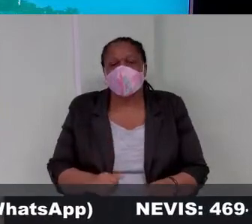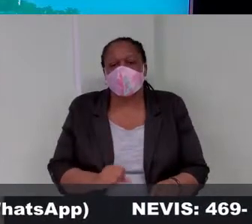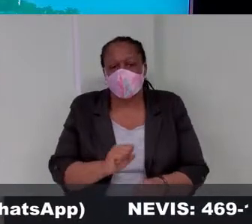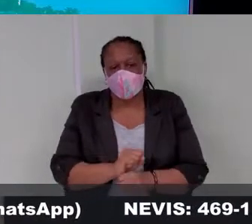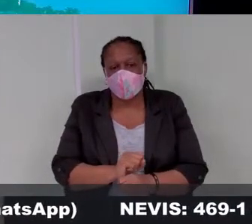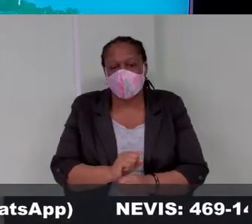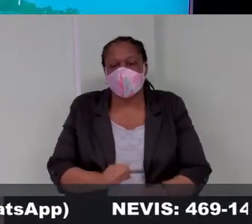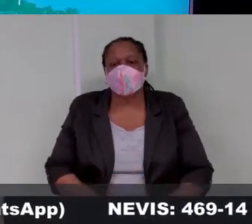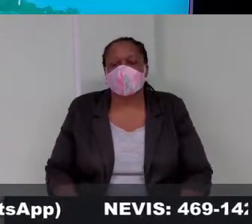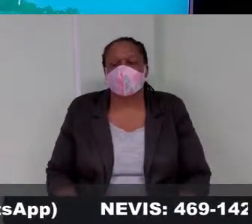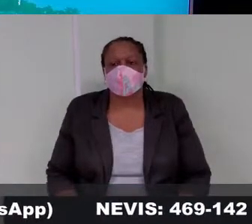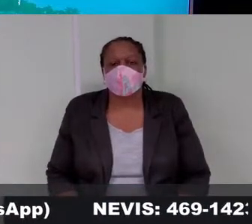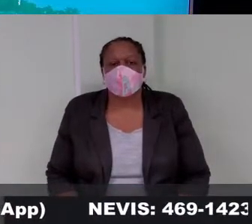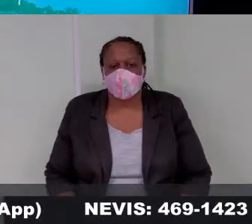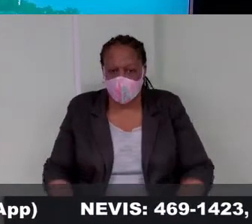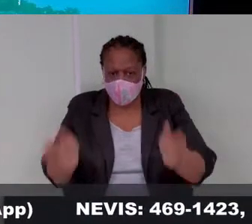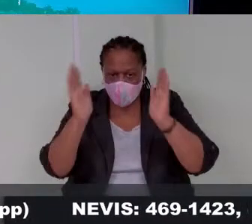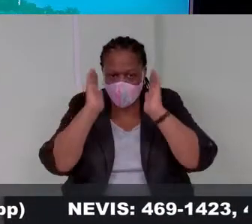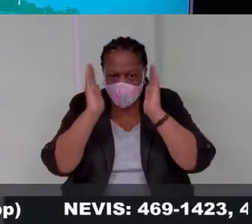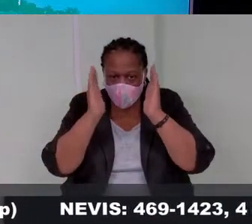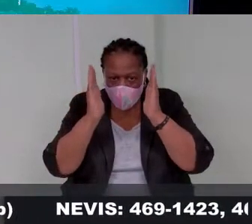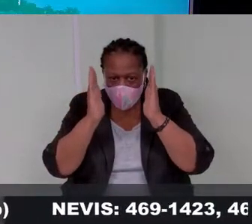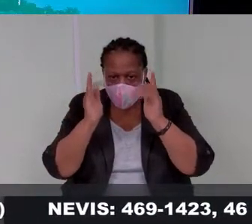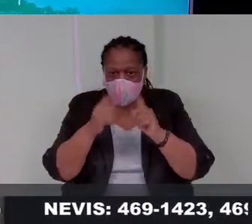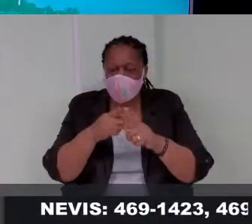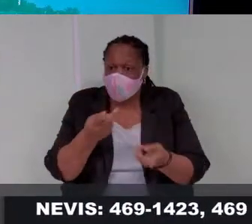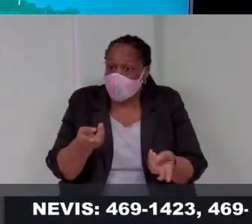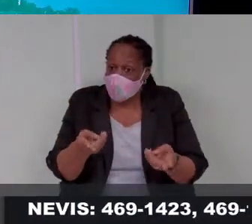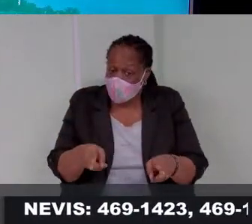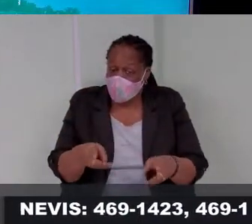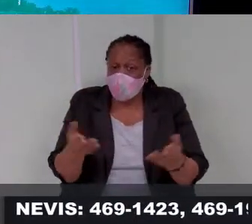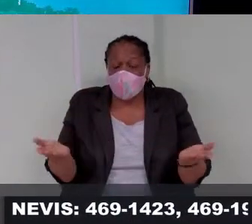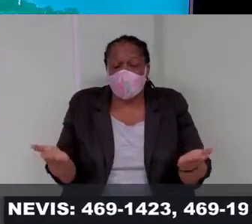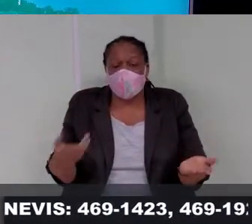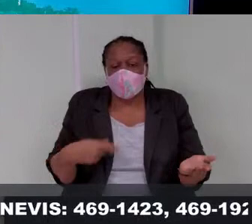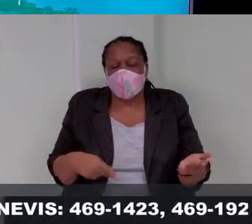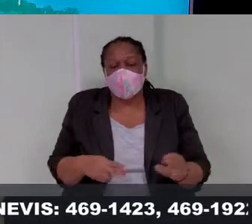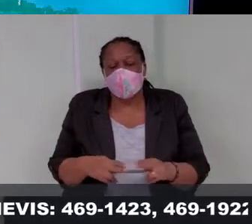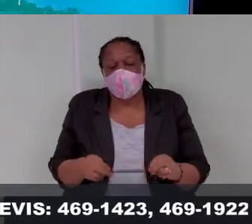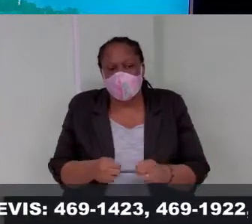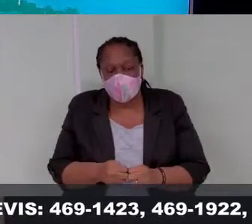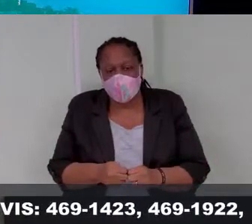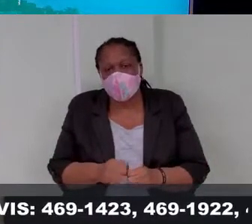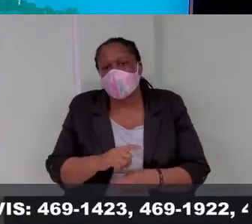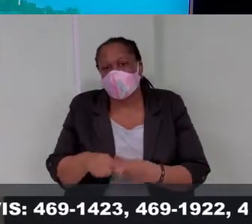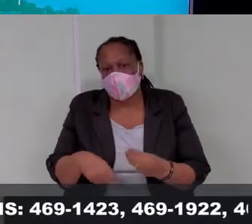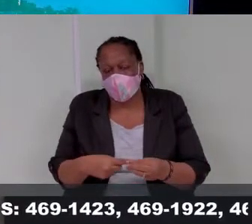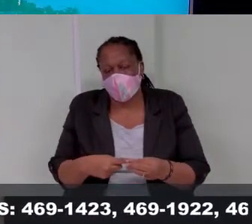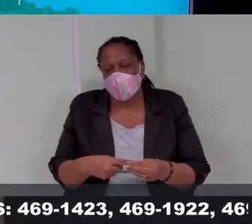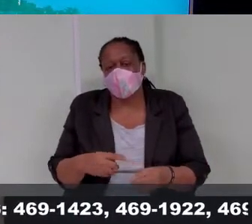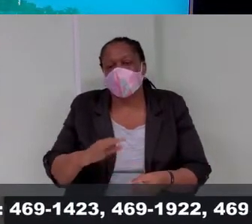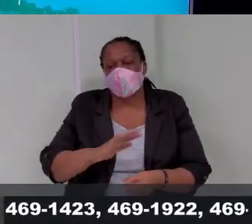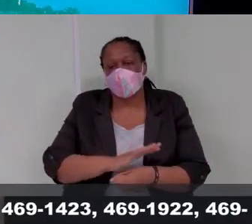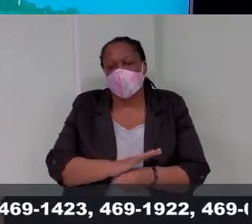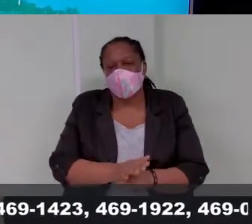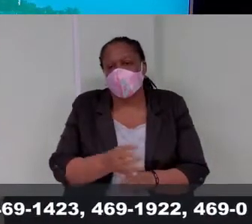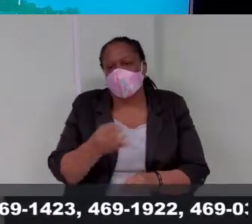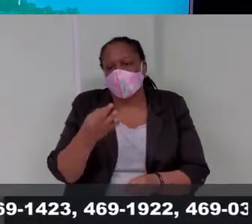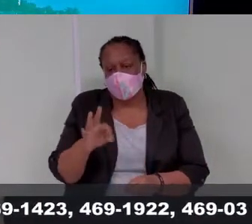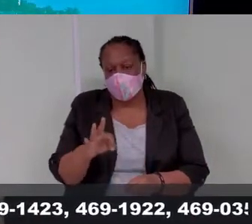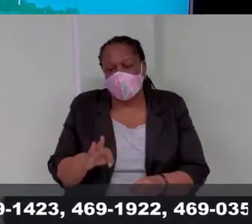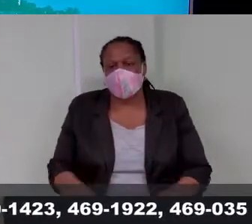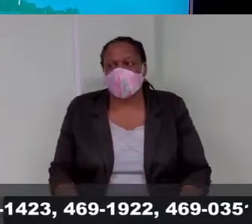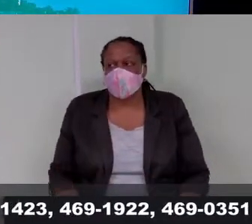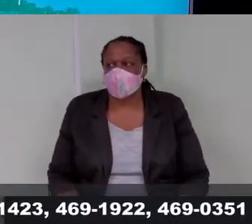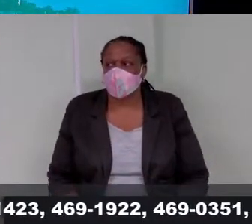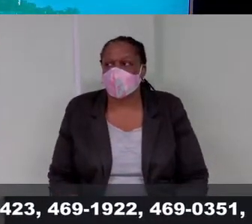paying attention to what is happening here in St. Kitts and Nevis with respect to the virus and playing